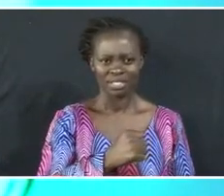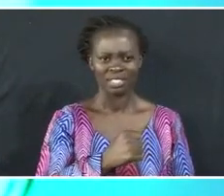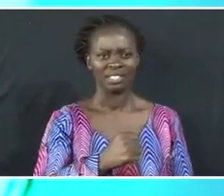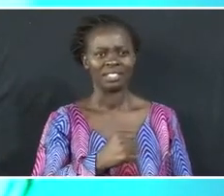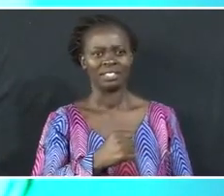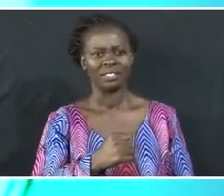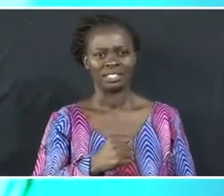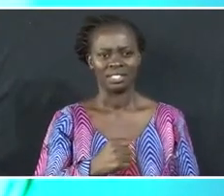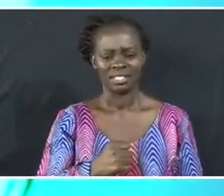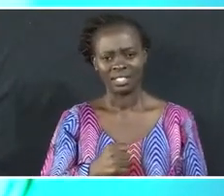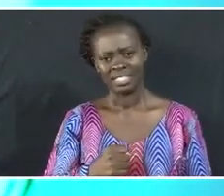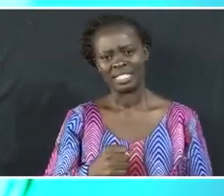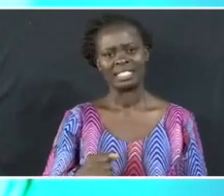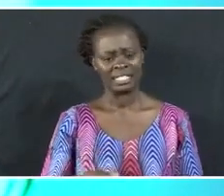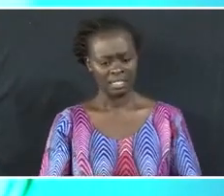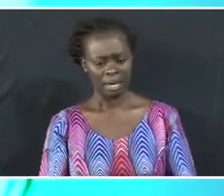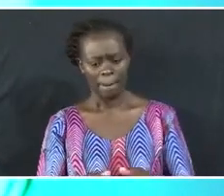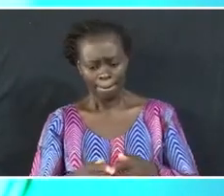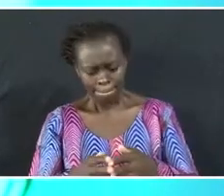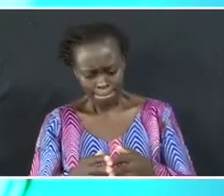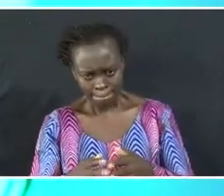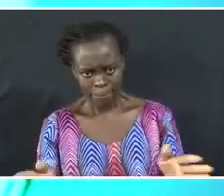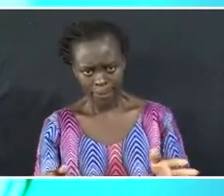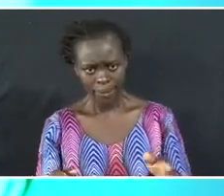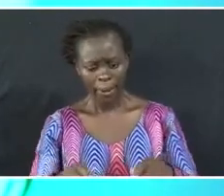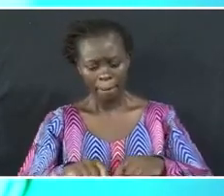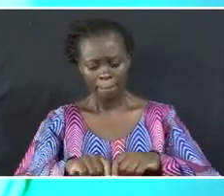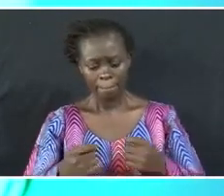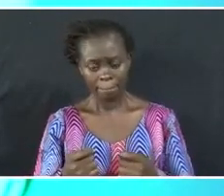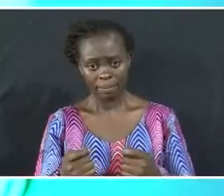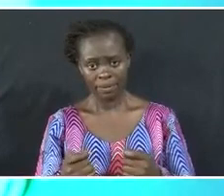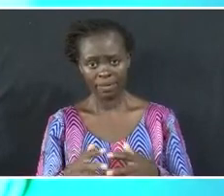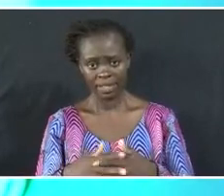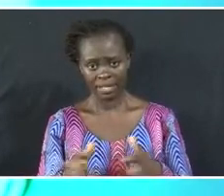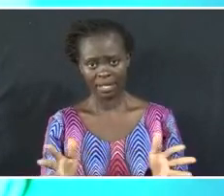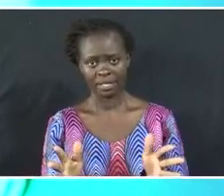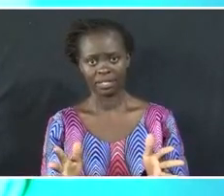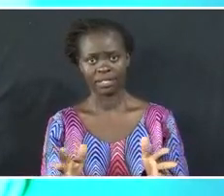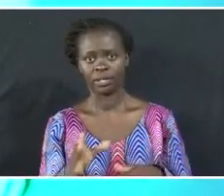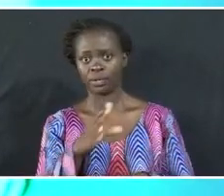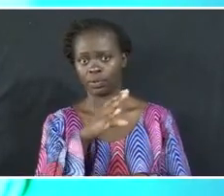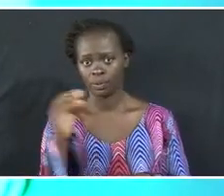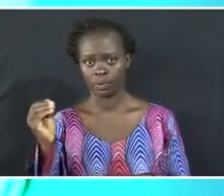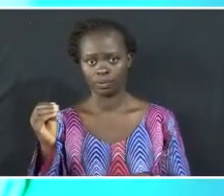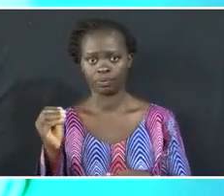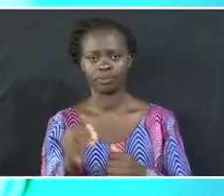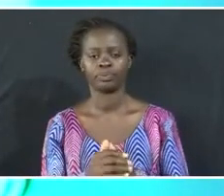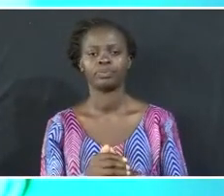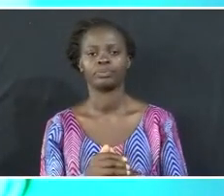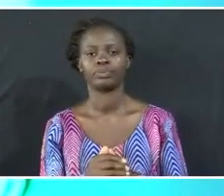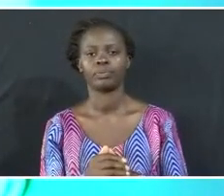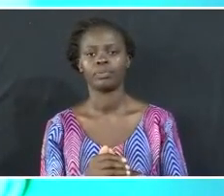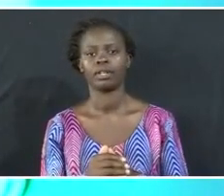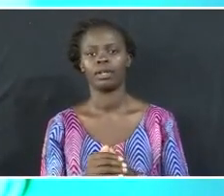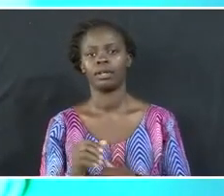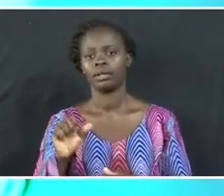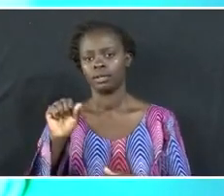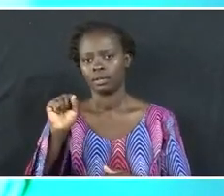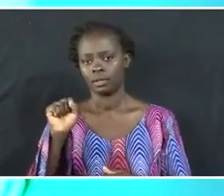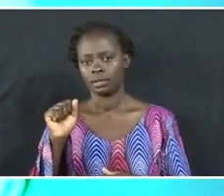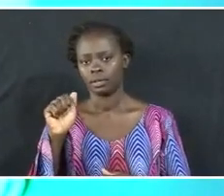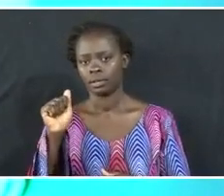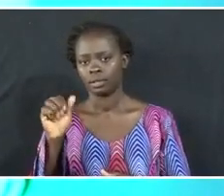The Philistines were amazed. Not long after his escape from Gaza, Samson went to see